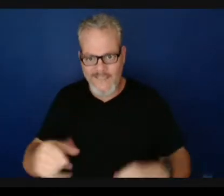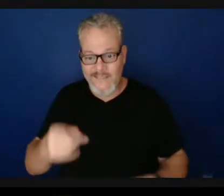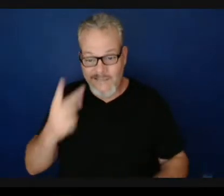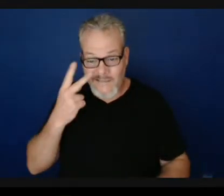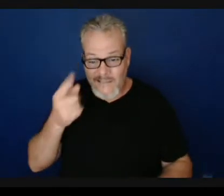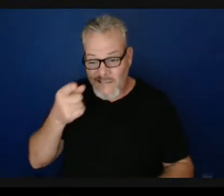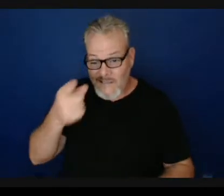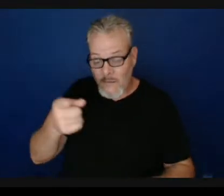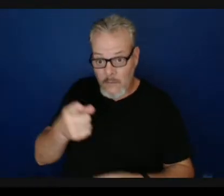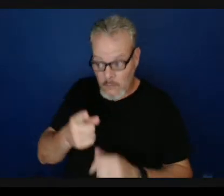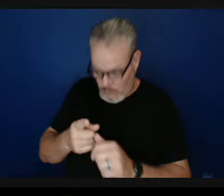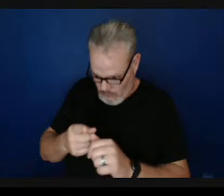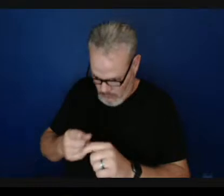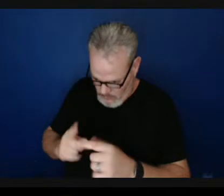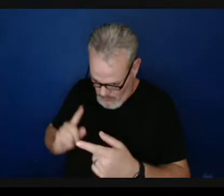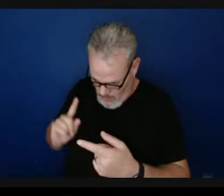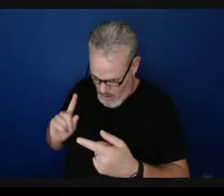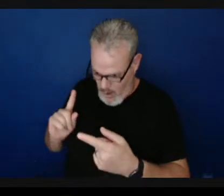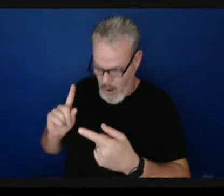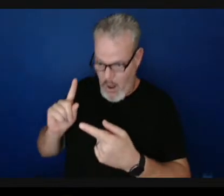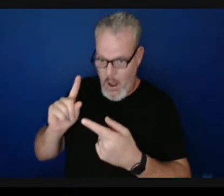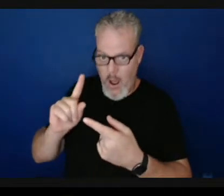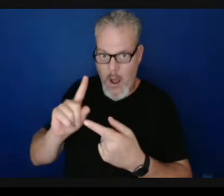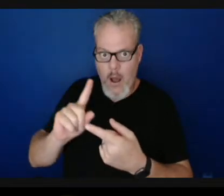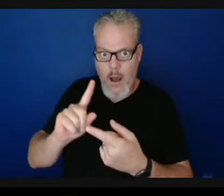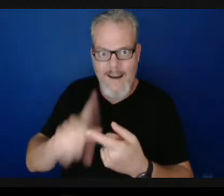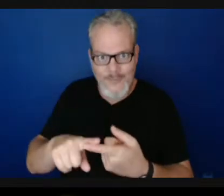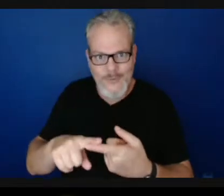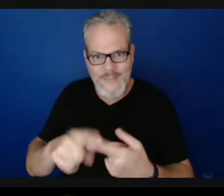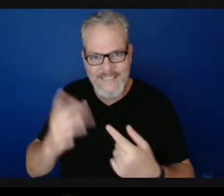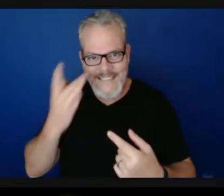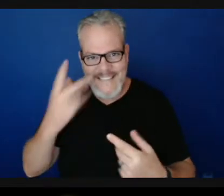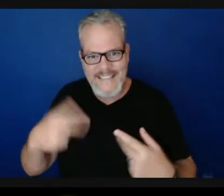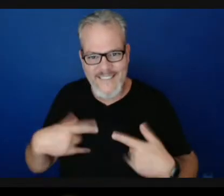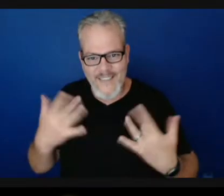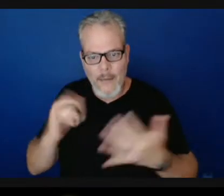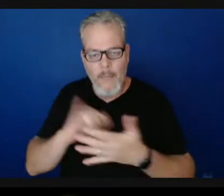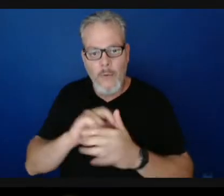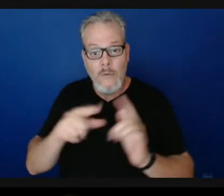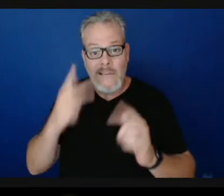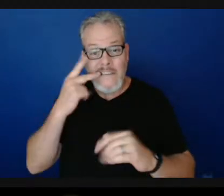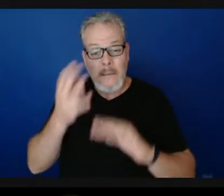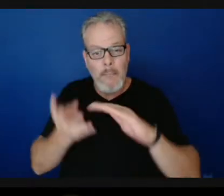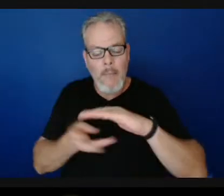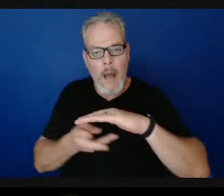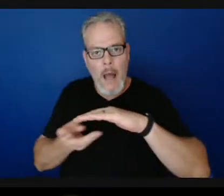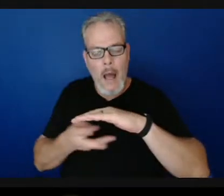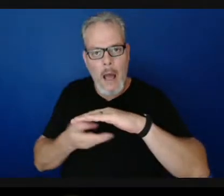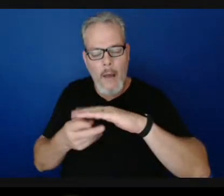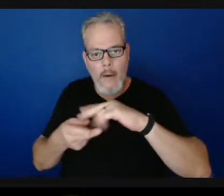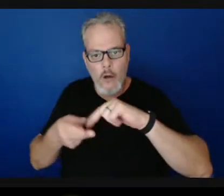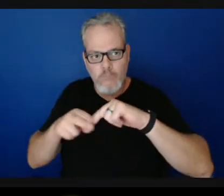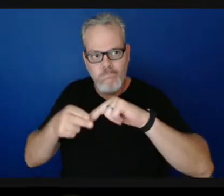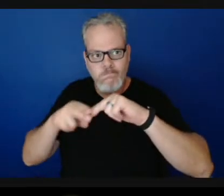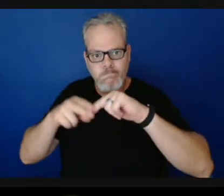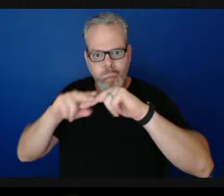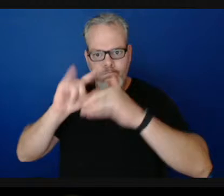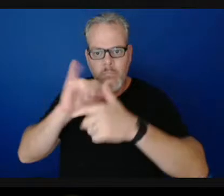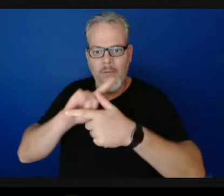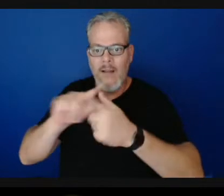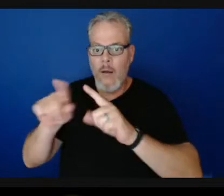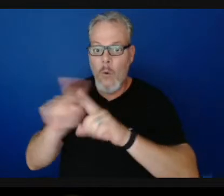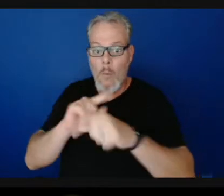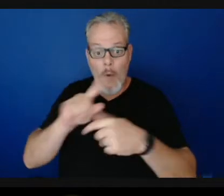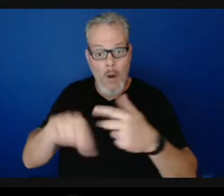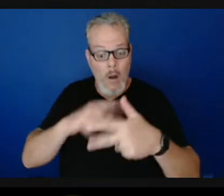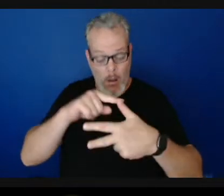to this event. Prior to that, we saw magma filling the summit region and a little bit of the upper southwest rift and the upper east rift all the way to the